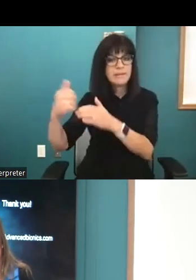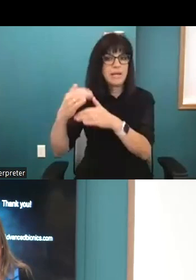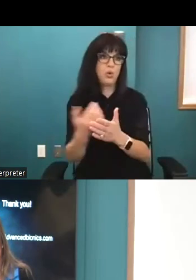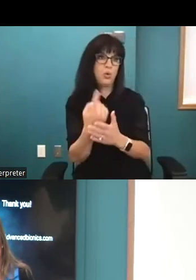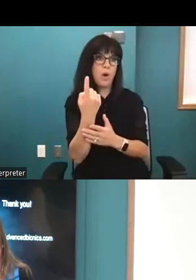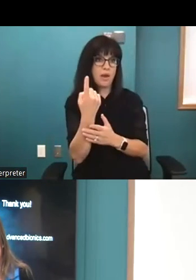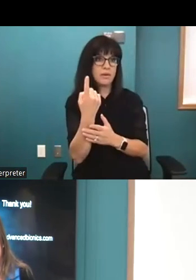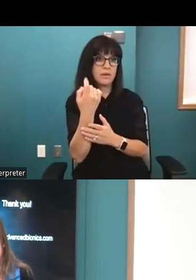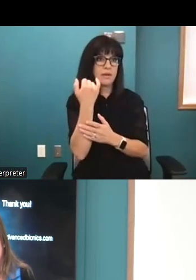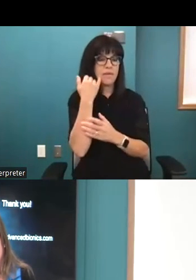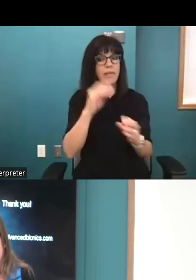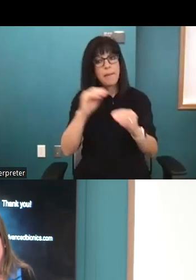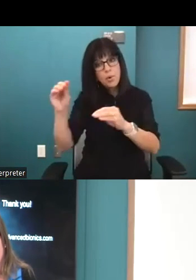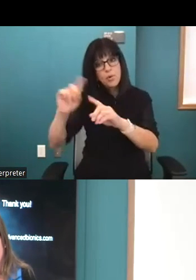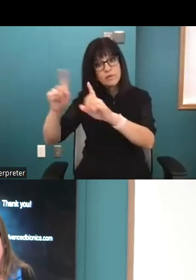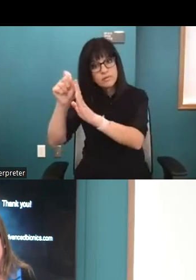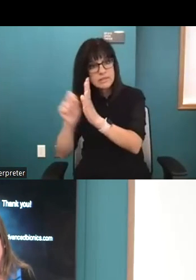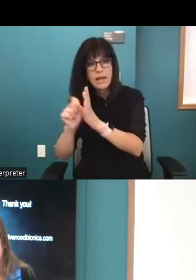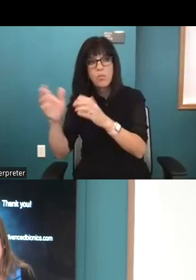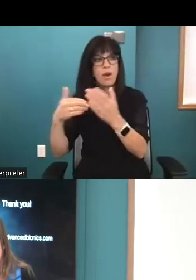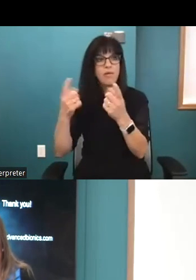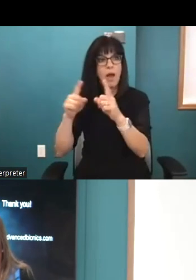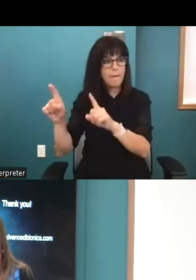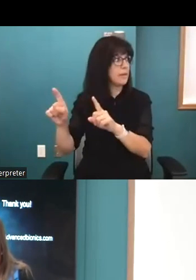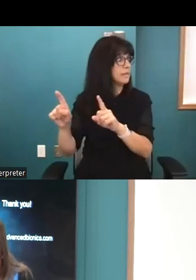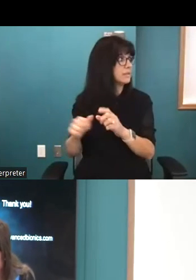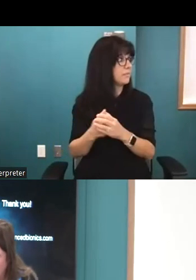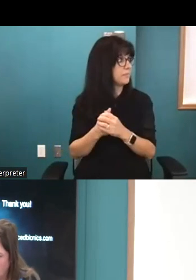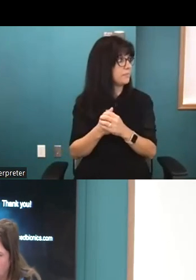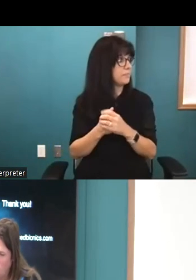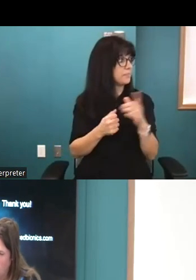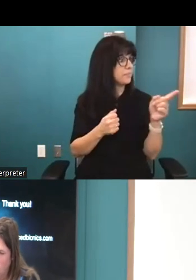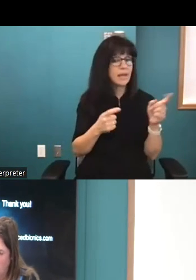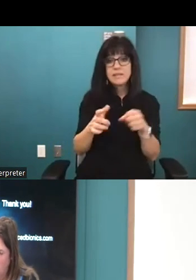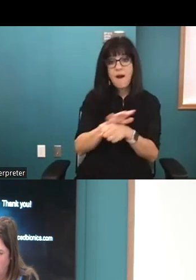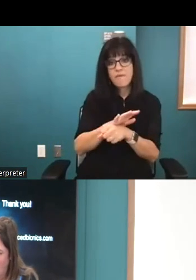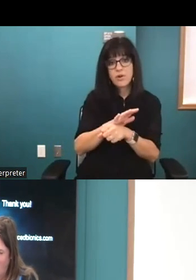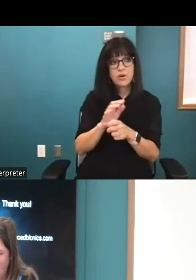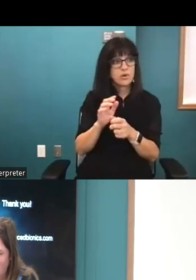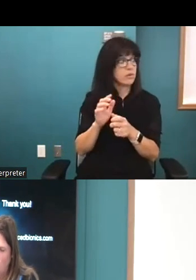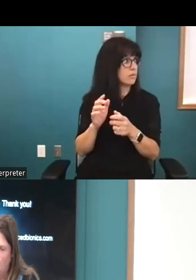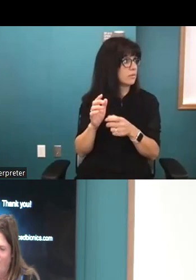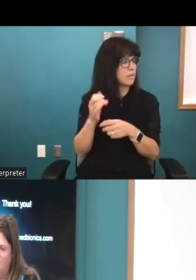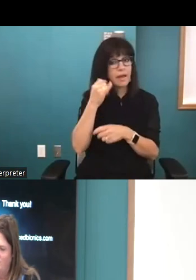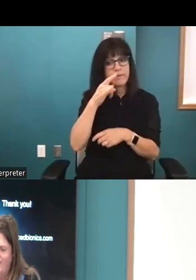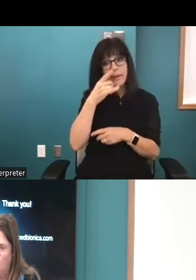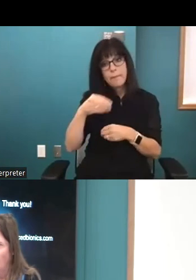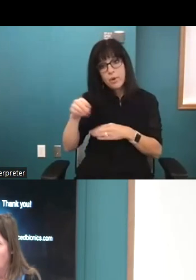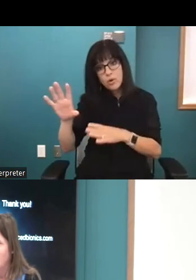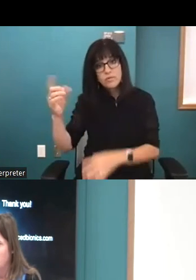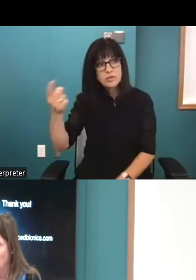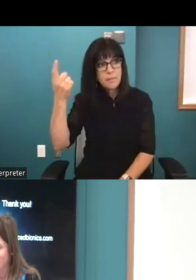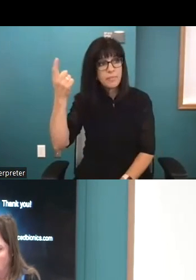if a kid moves out of state or whatever happens. She said it's insured and it's just, they'll do it like if a kid were to move out of state